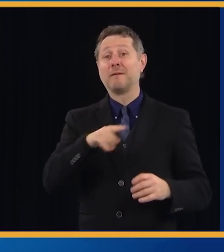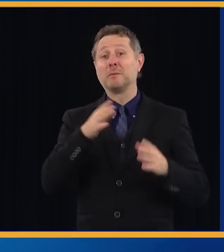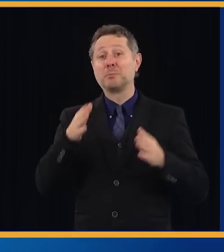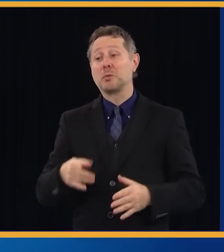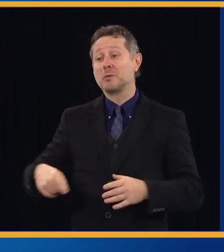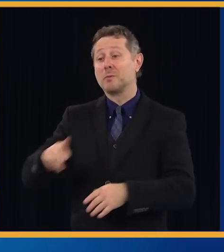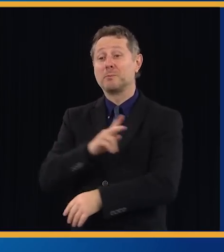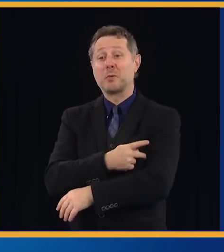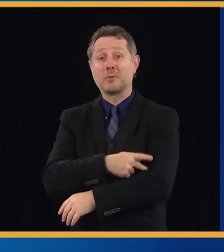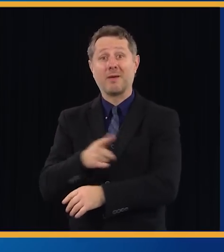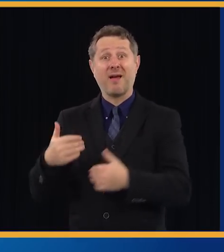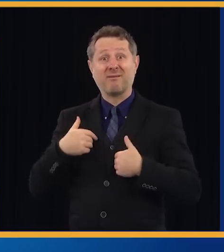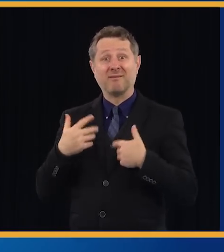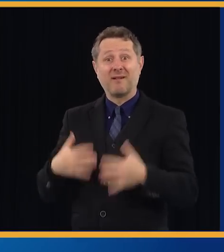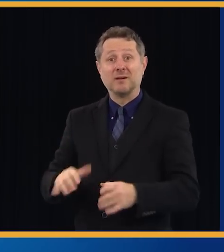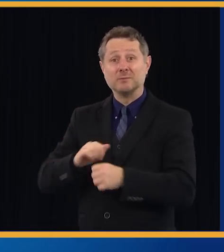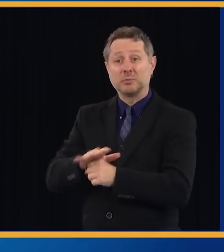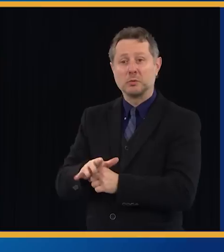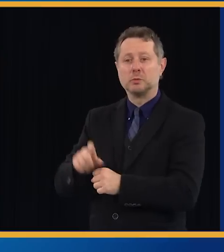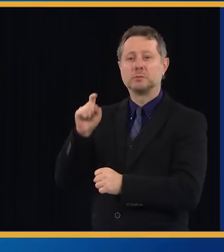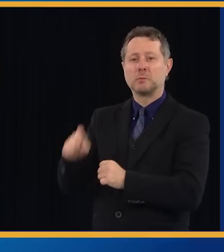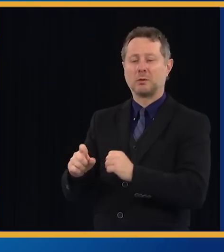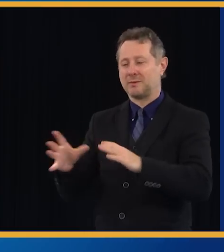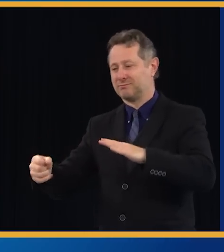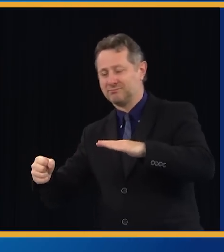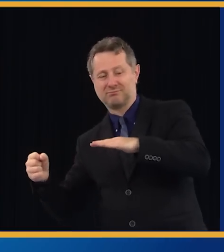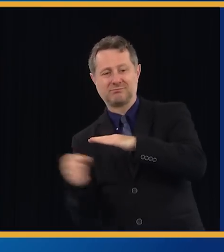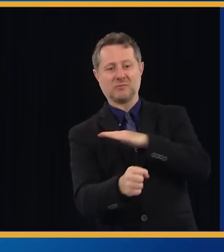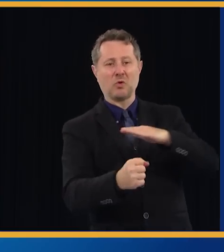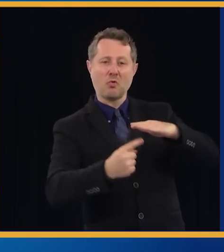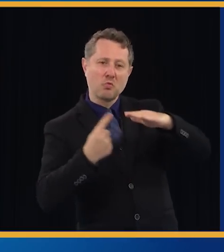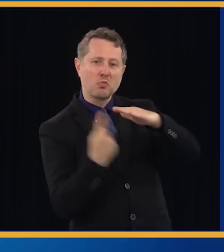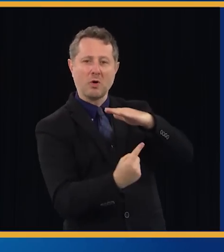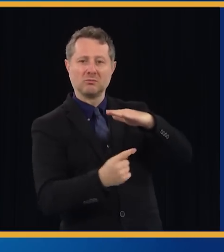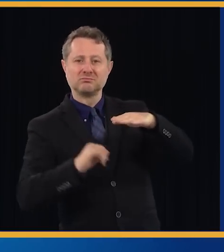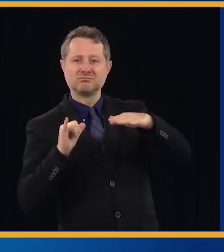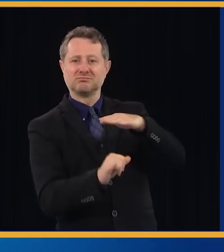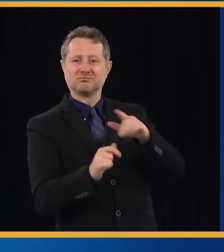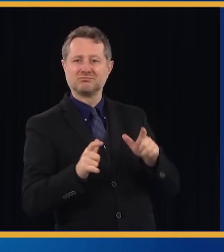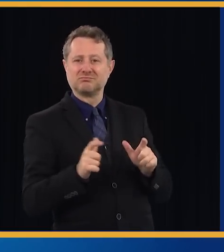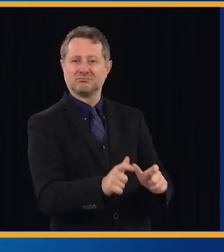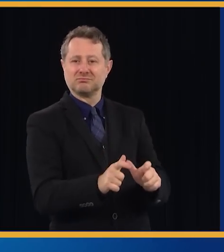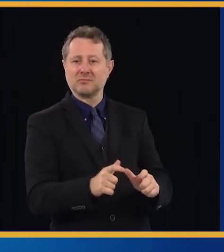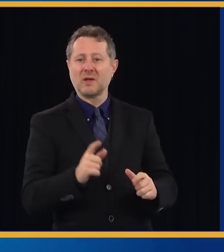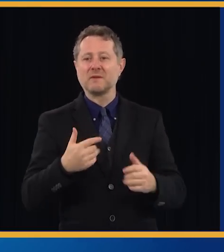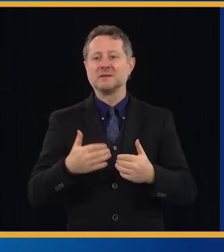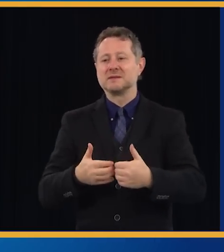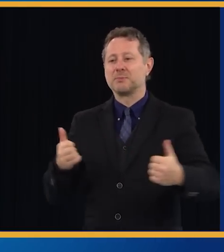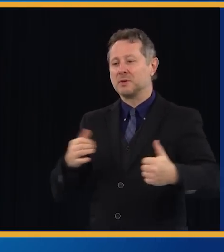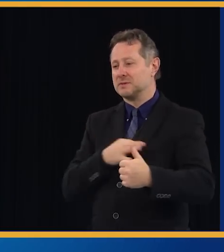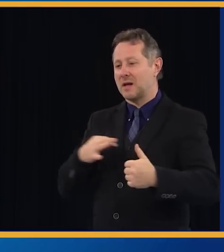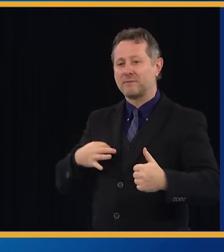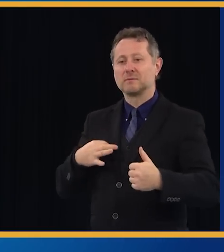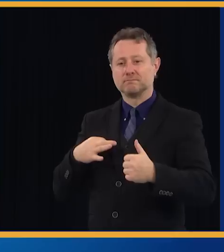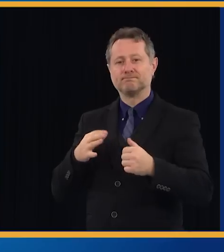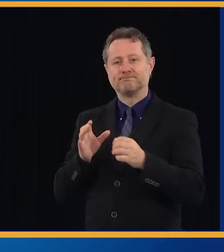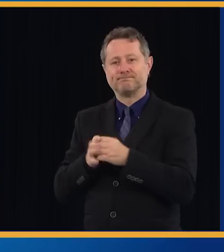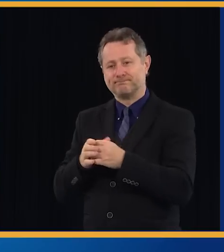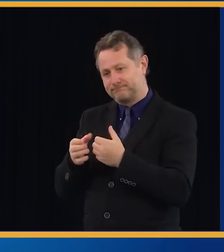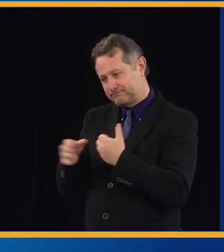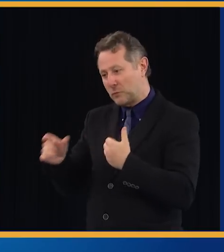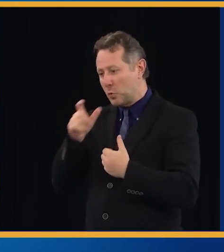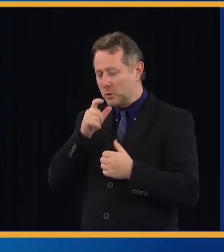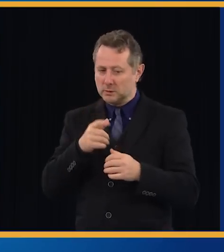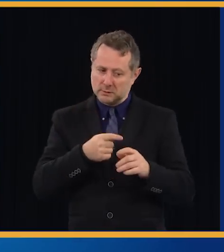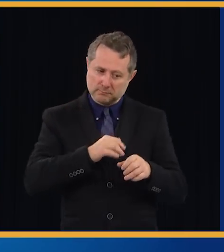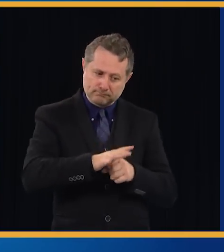has to be in quarantine. They have to have separate staff for the COVID residents versus